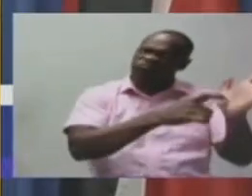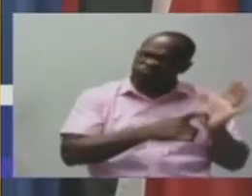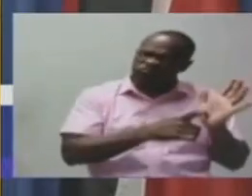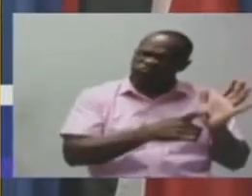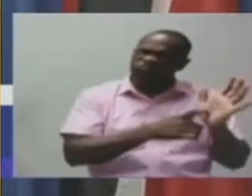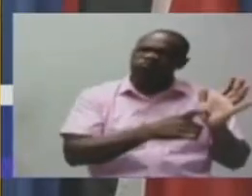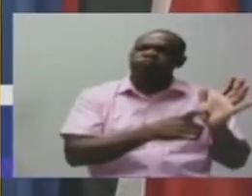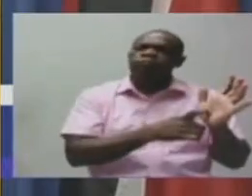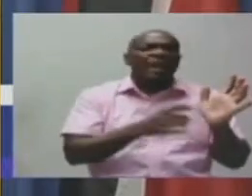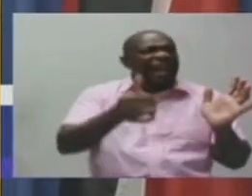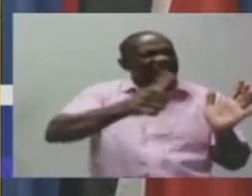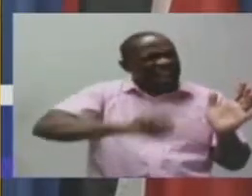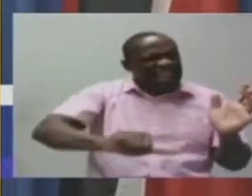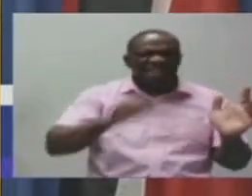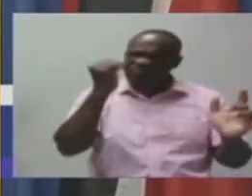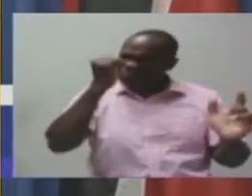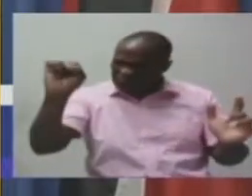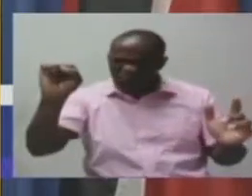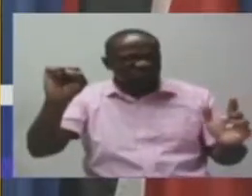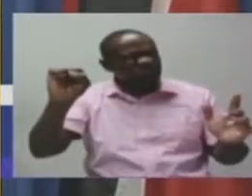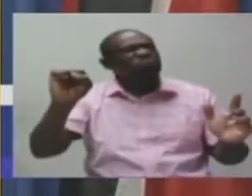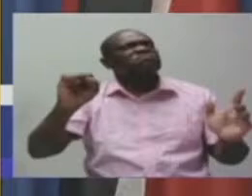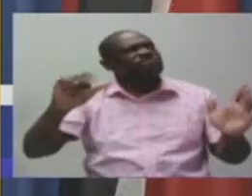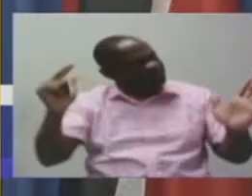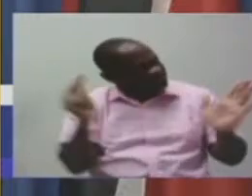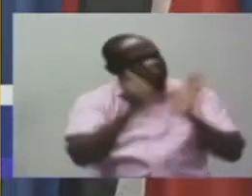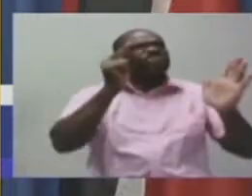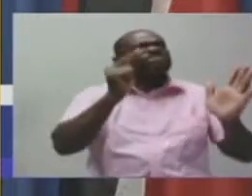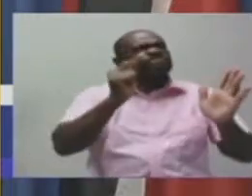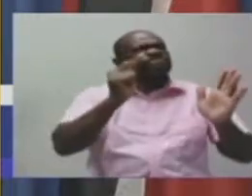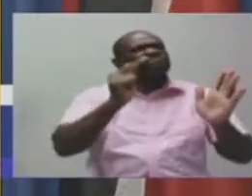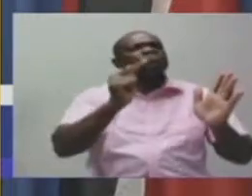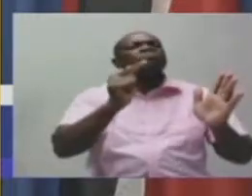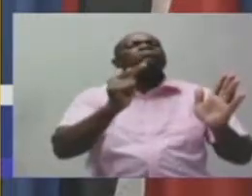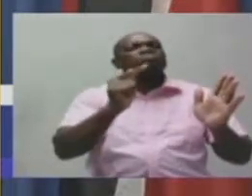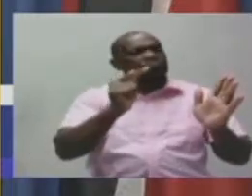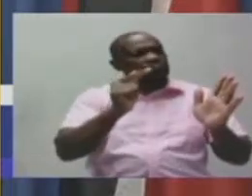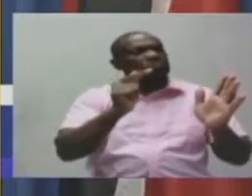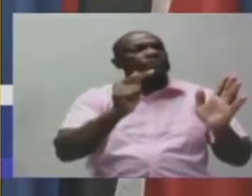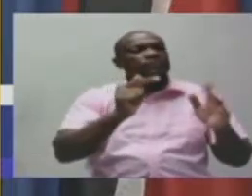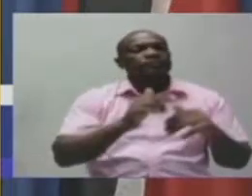brought upon persons who are undermining our COVID fighting efforts.